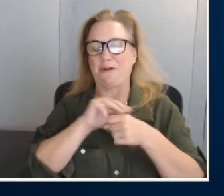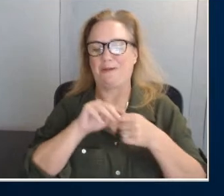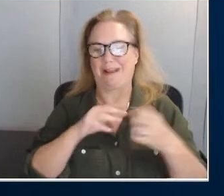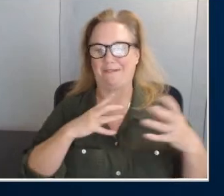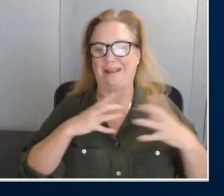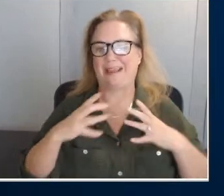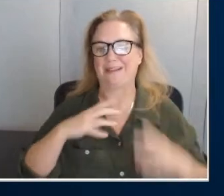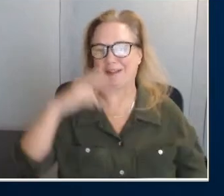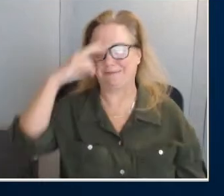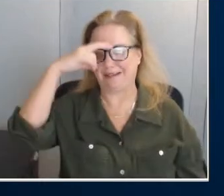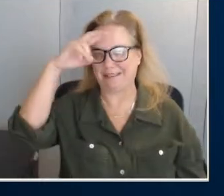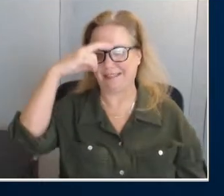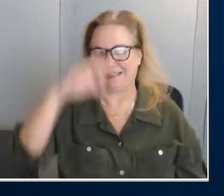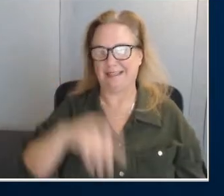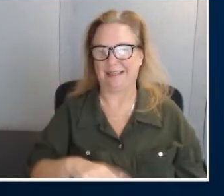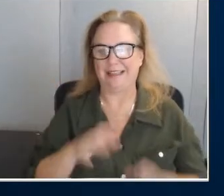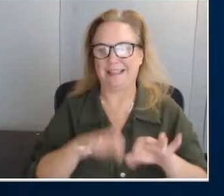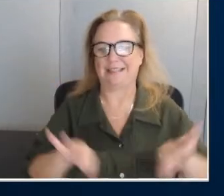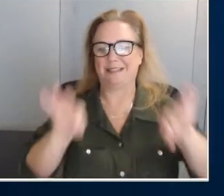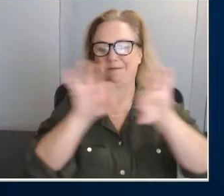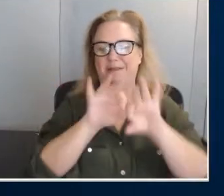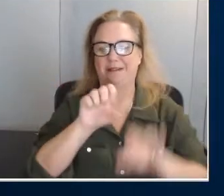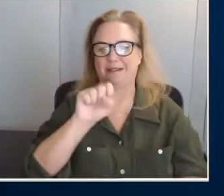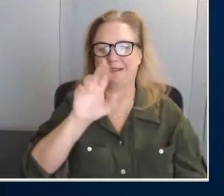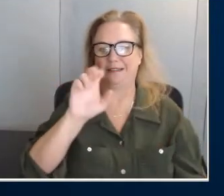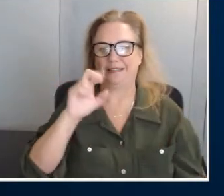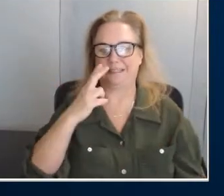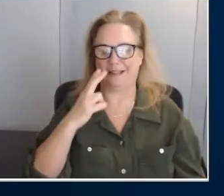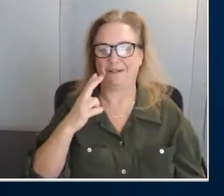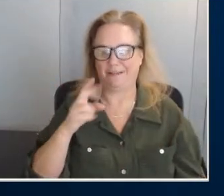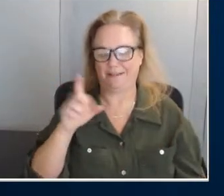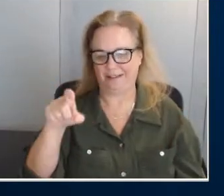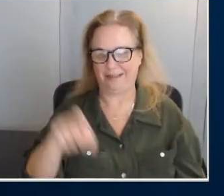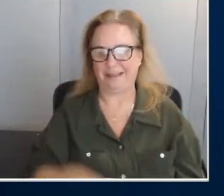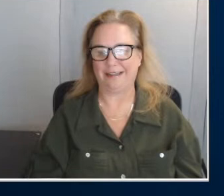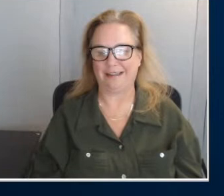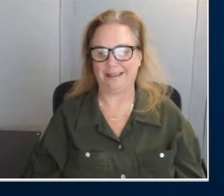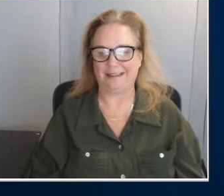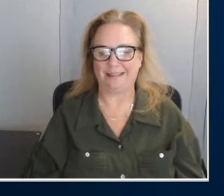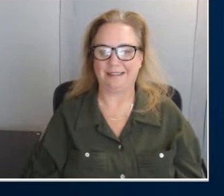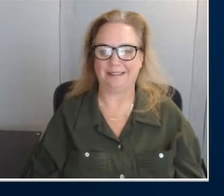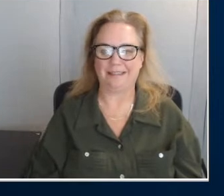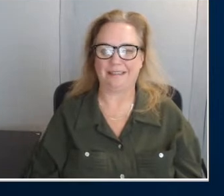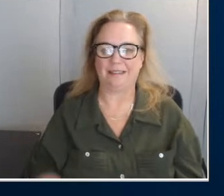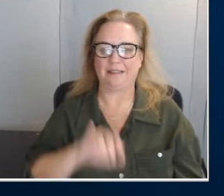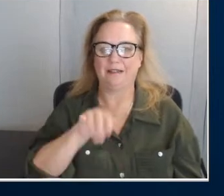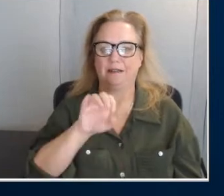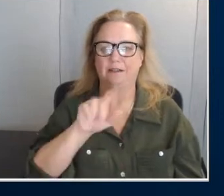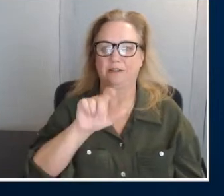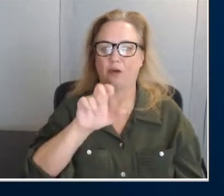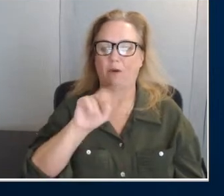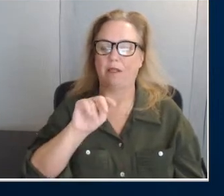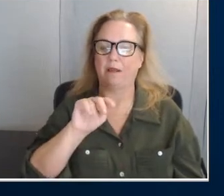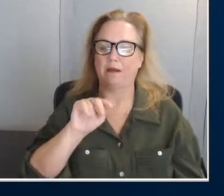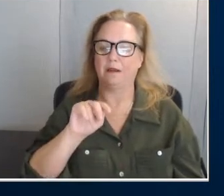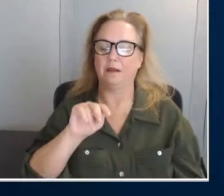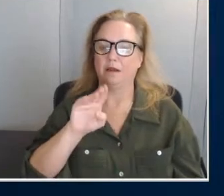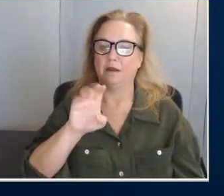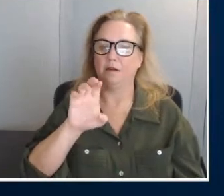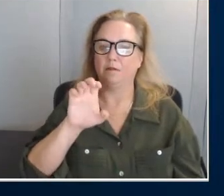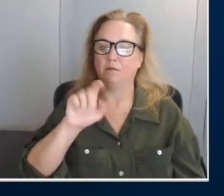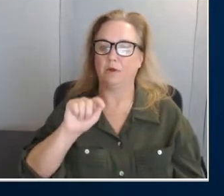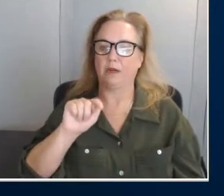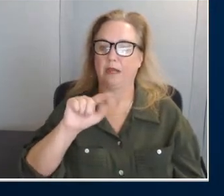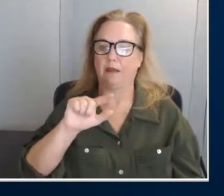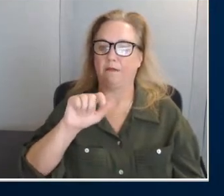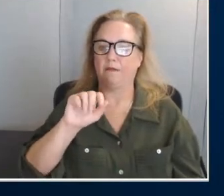Good. That's very important. Sarah needed to be treated. Yep. Brett, question from Joellen for Brett. Did Brett have